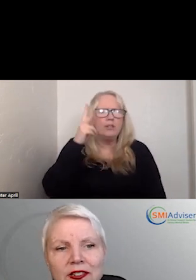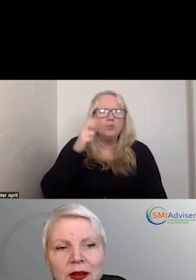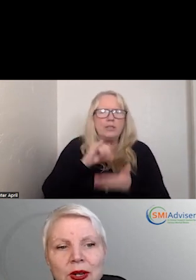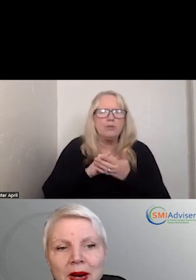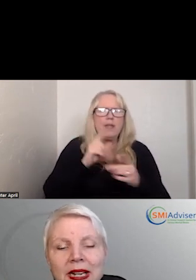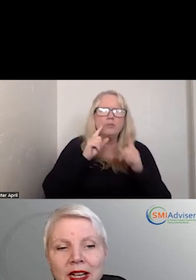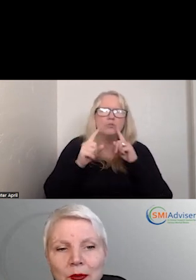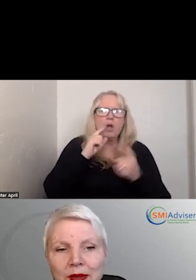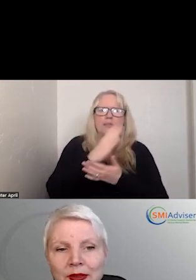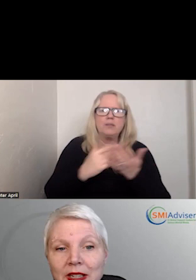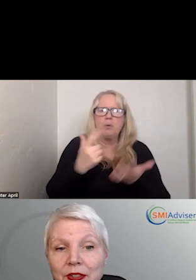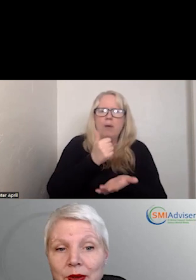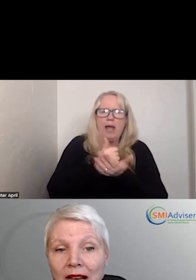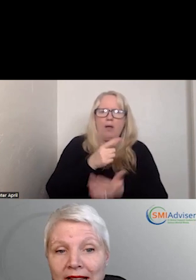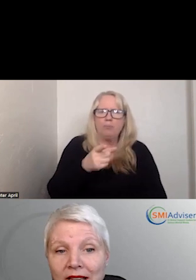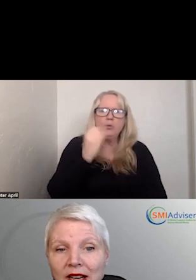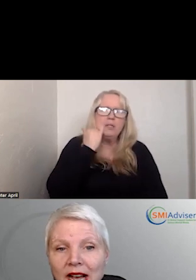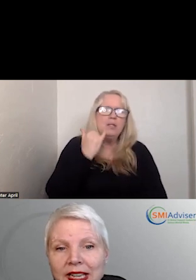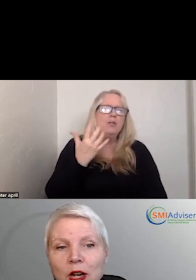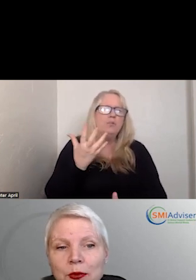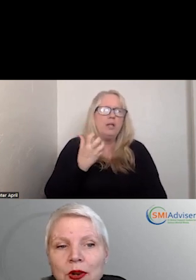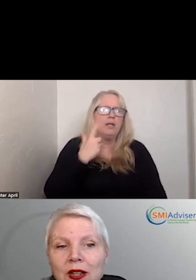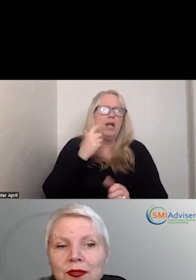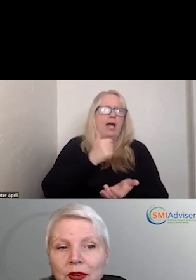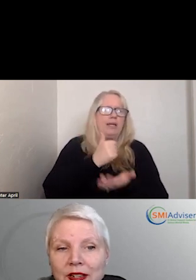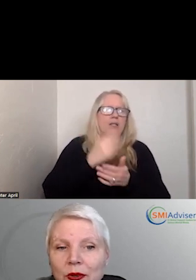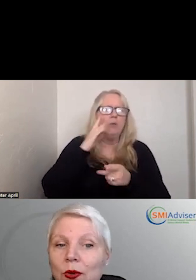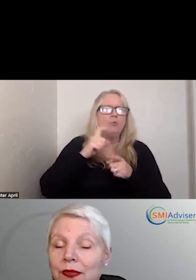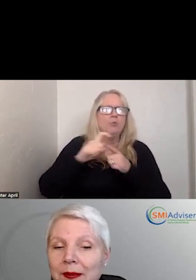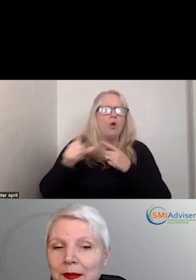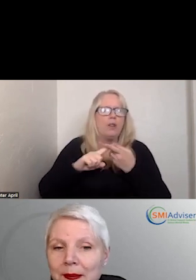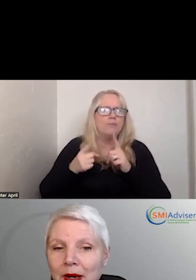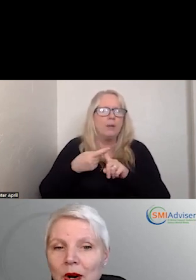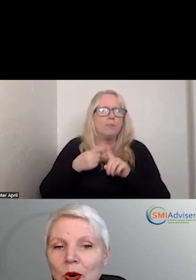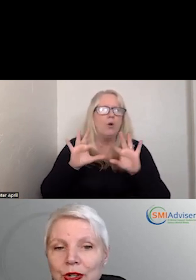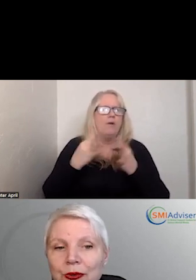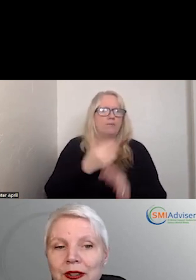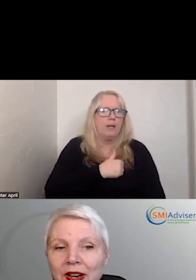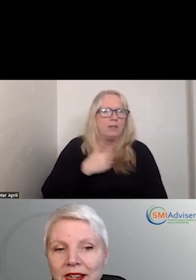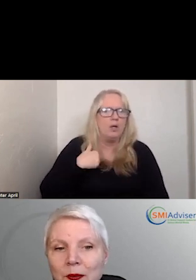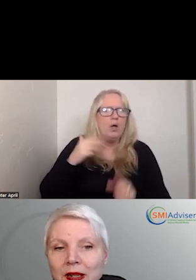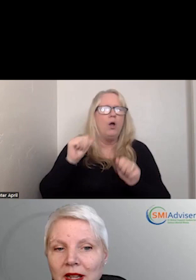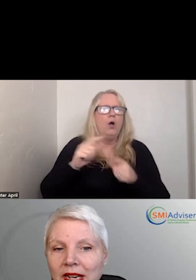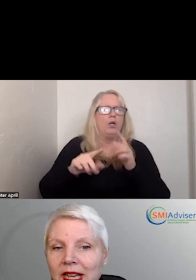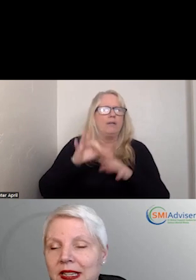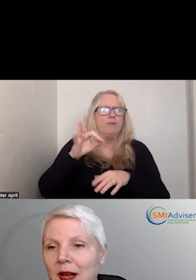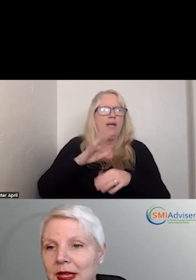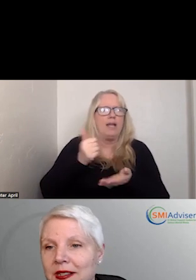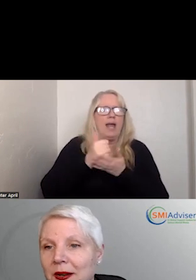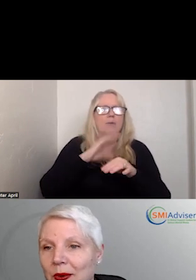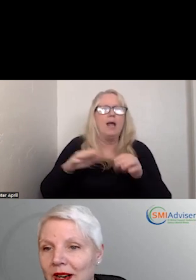Talking to someone might help. If you'd like, I can help you call a friend or family member, or you can find help online